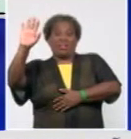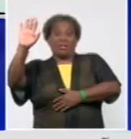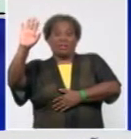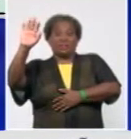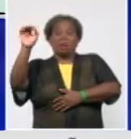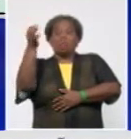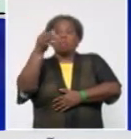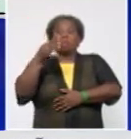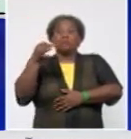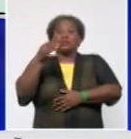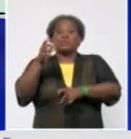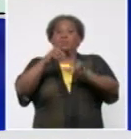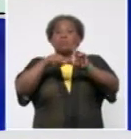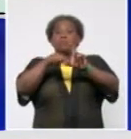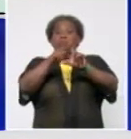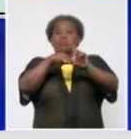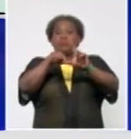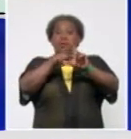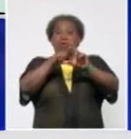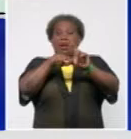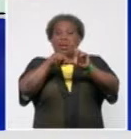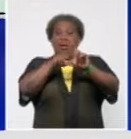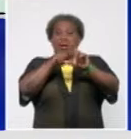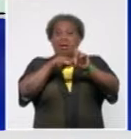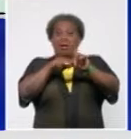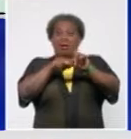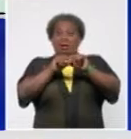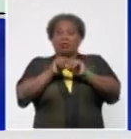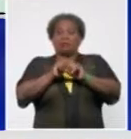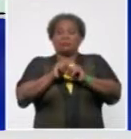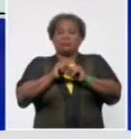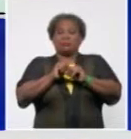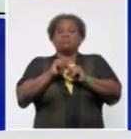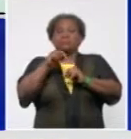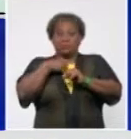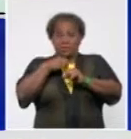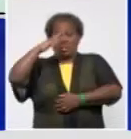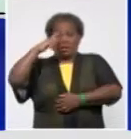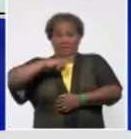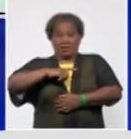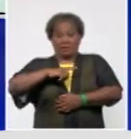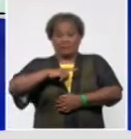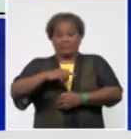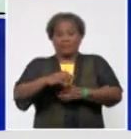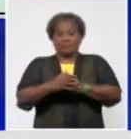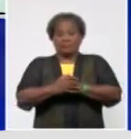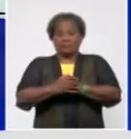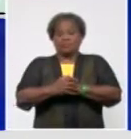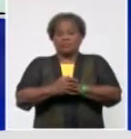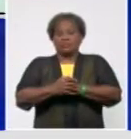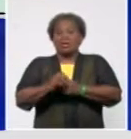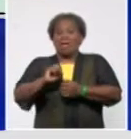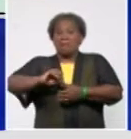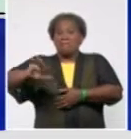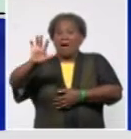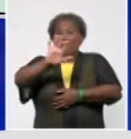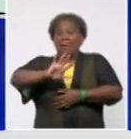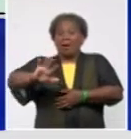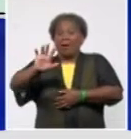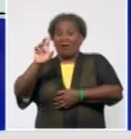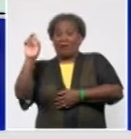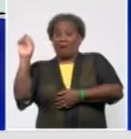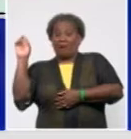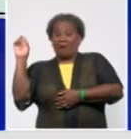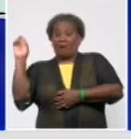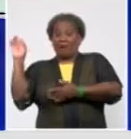to show the spread of the disease in Havana province. In Ciego de Ávila, it's displayed the event in the municipality of the